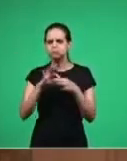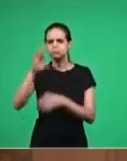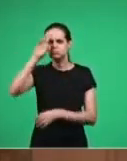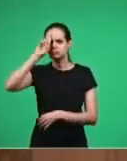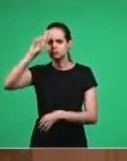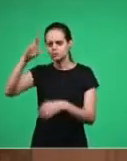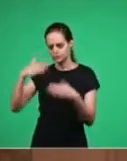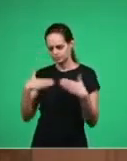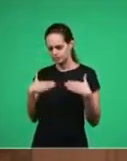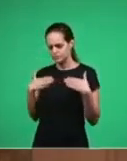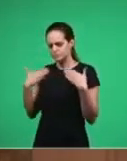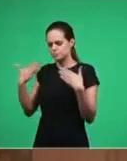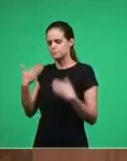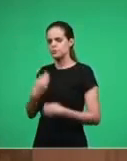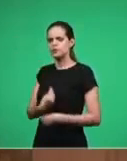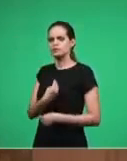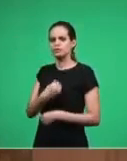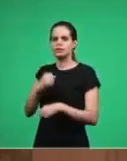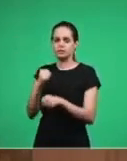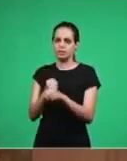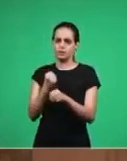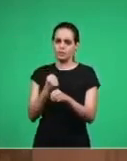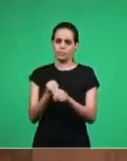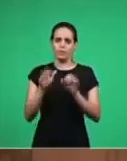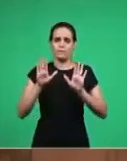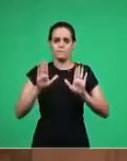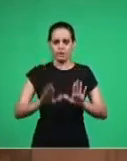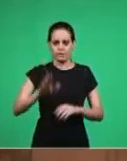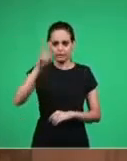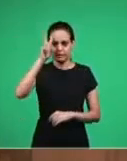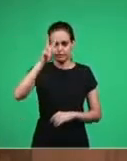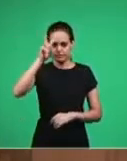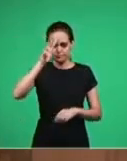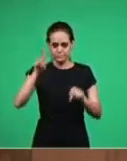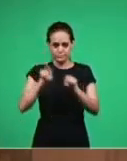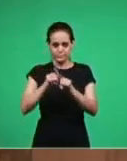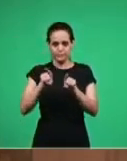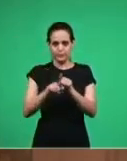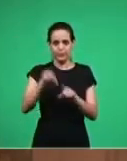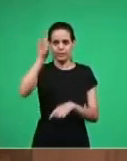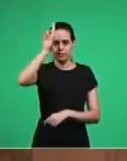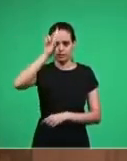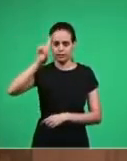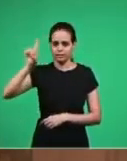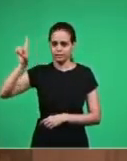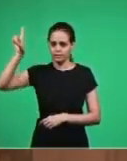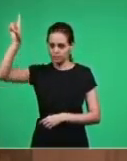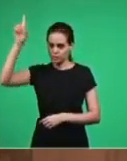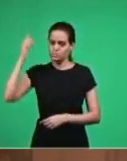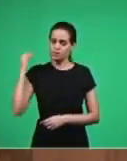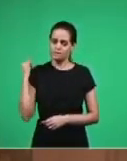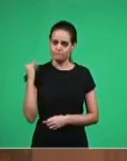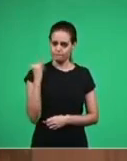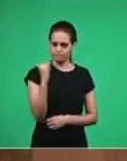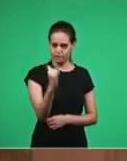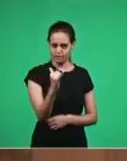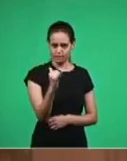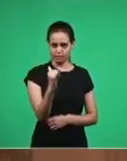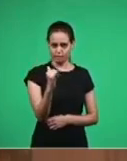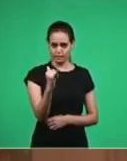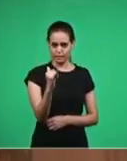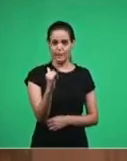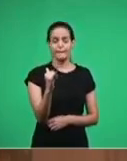We're worried about those who have dedicated their lives and are aware of what the Holy Spirit wants them to do.